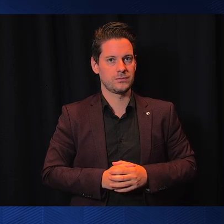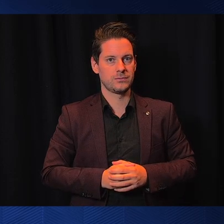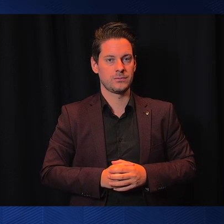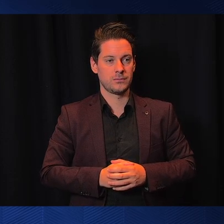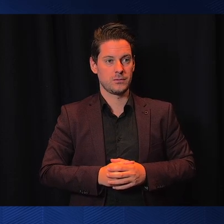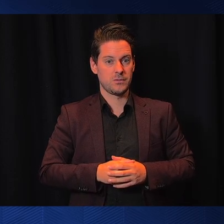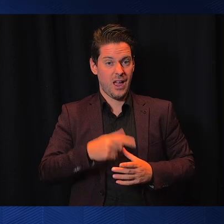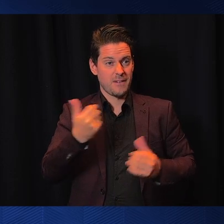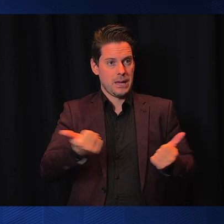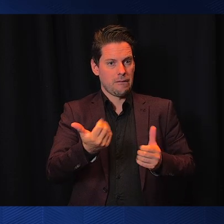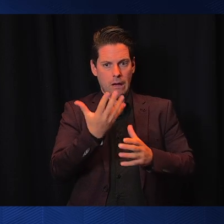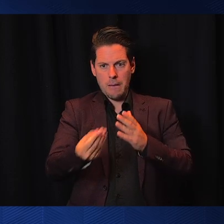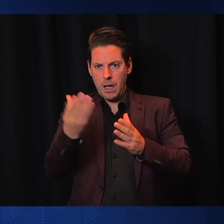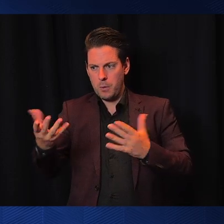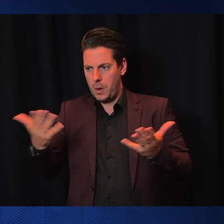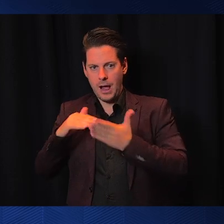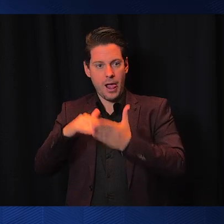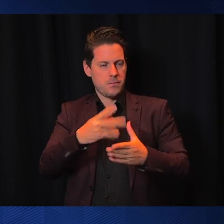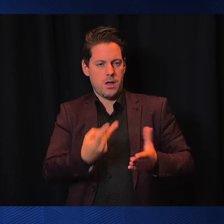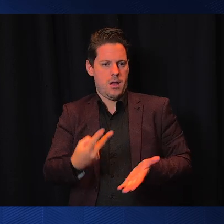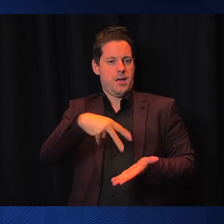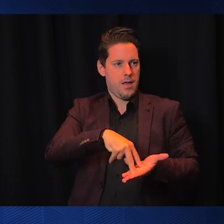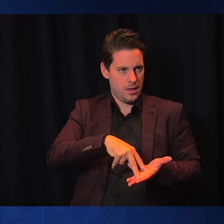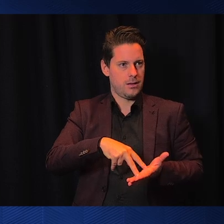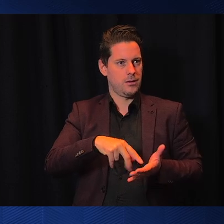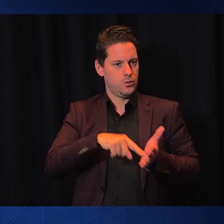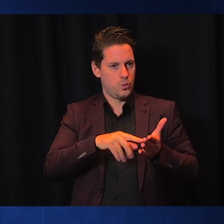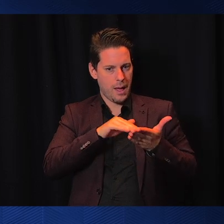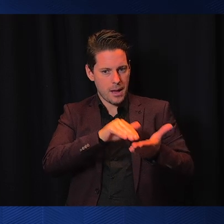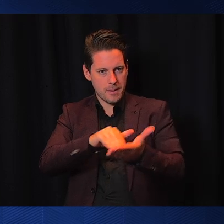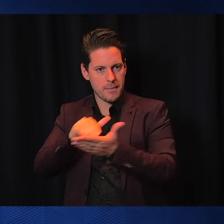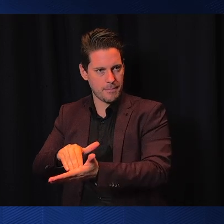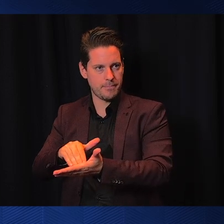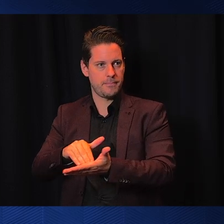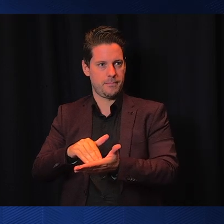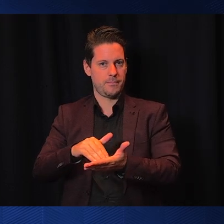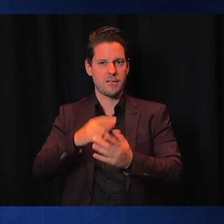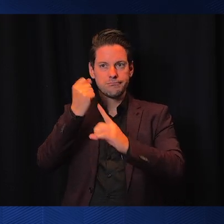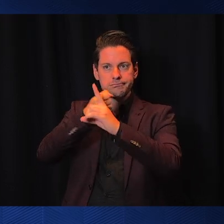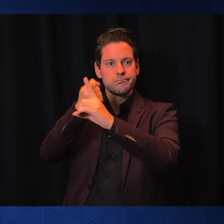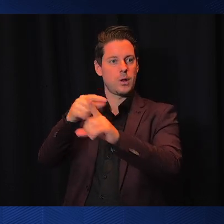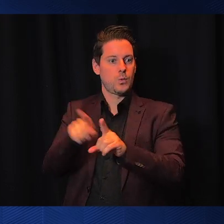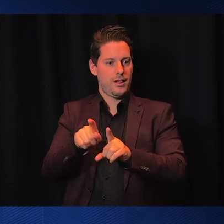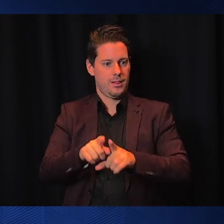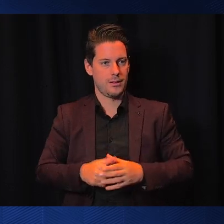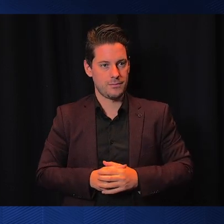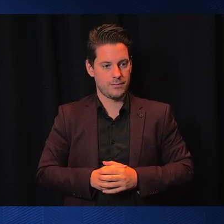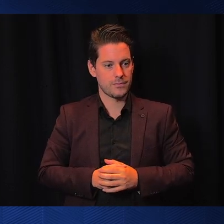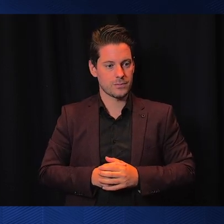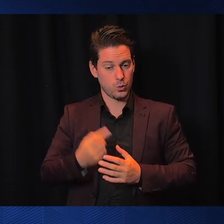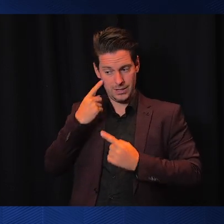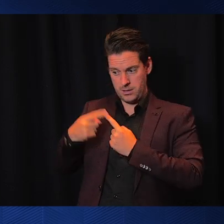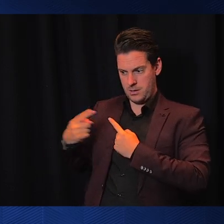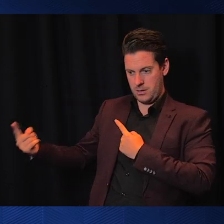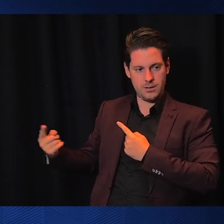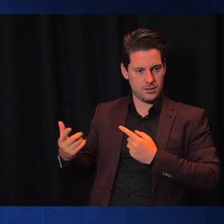gaps, but to take the center stage. You heard from the ladies, my colleagues here. Where is that space? You